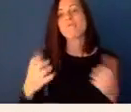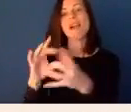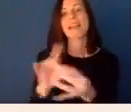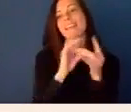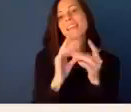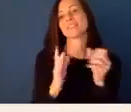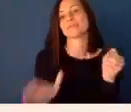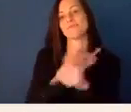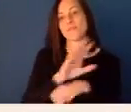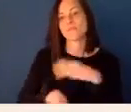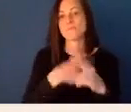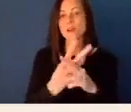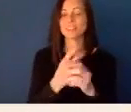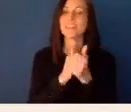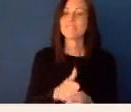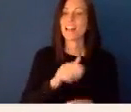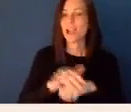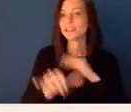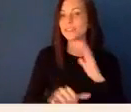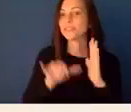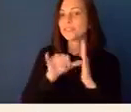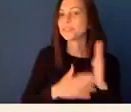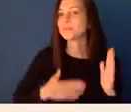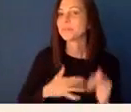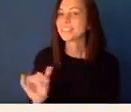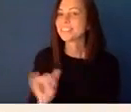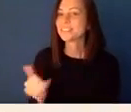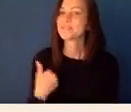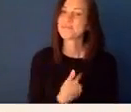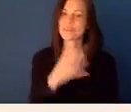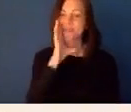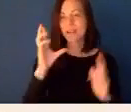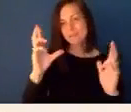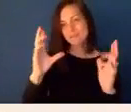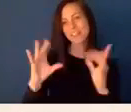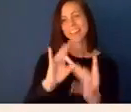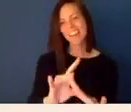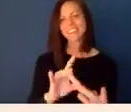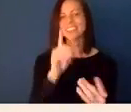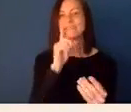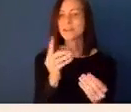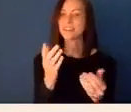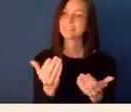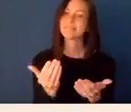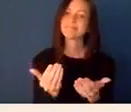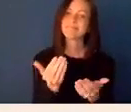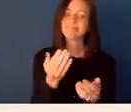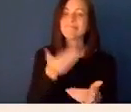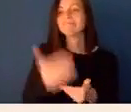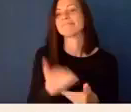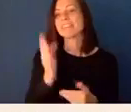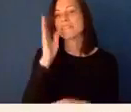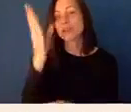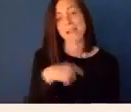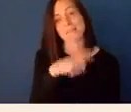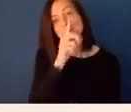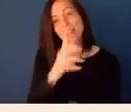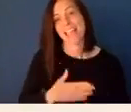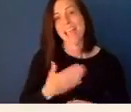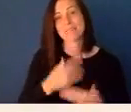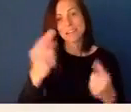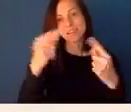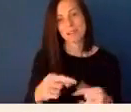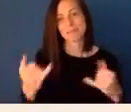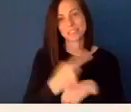follow us on YouTube as well. Hopefully, we'll make some connections here in the near future. Again, I'm really, really happy that you're here today watching